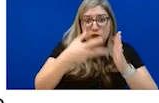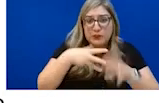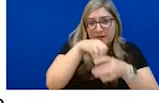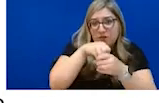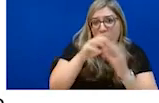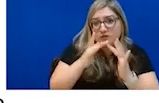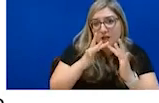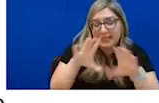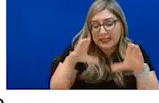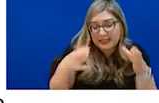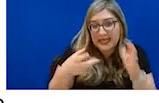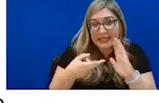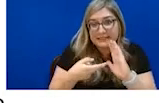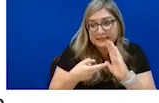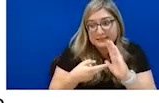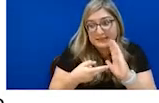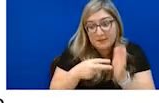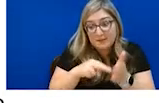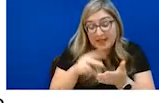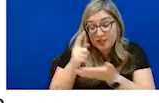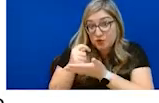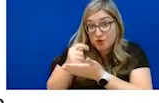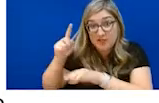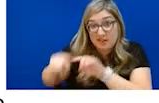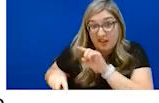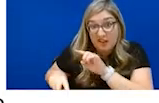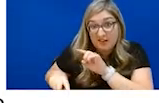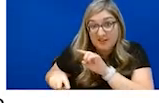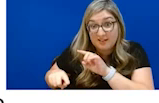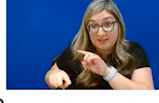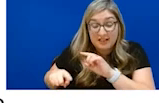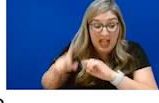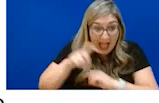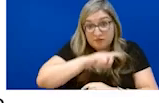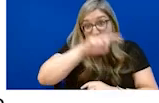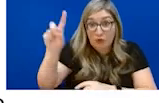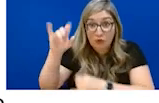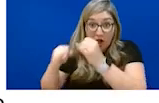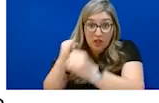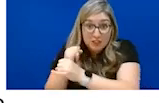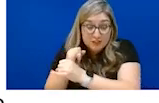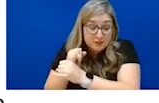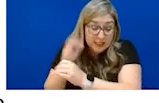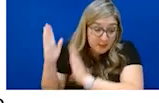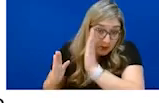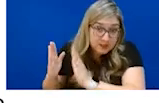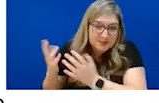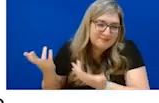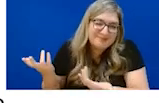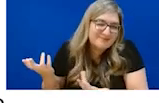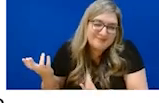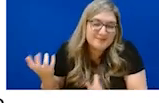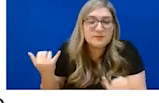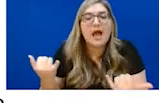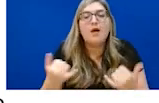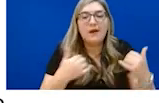that service simply because you're not coming to campus. If you'll notice, even our tutoring center is making the hours open via Zoom